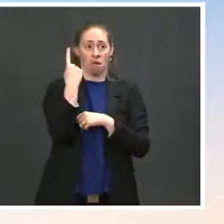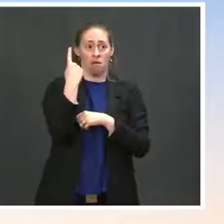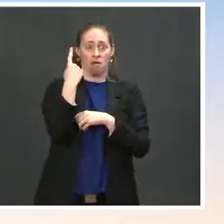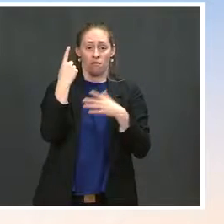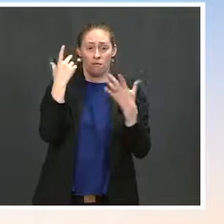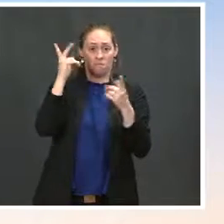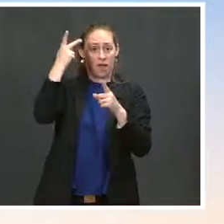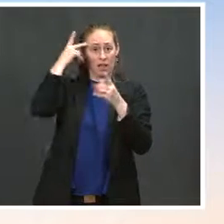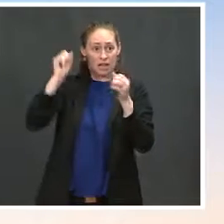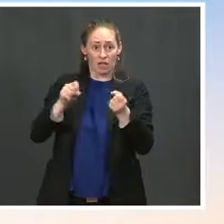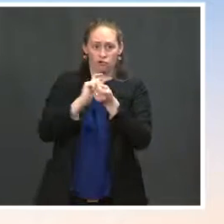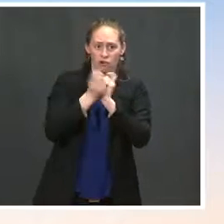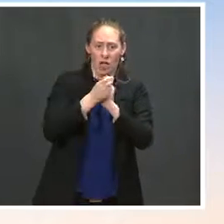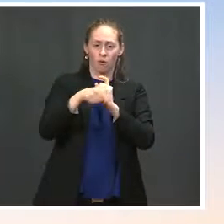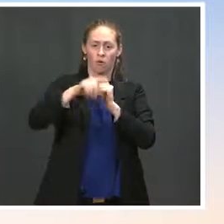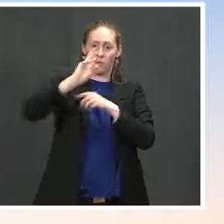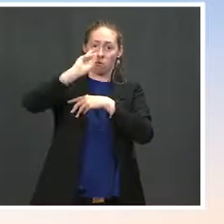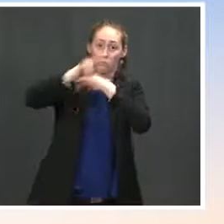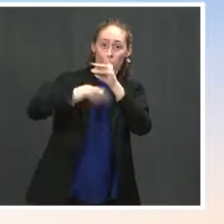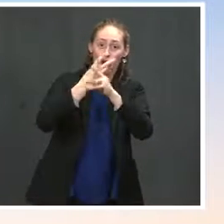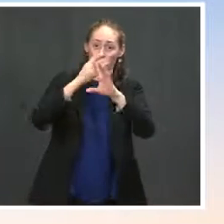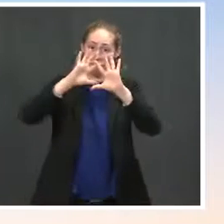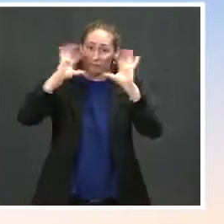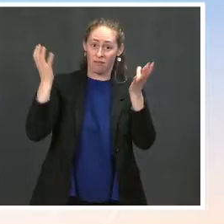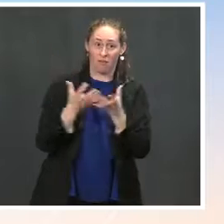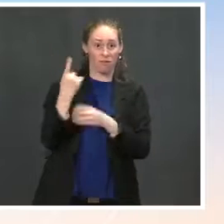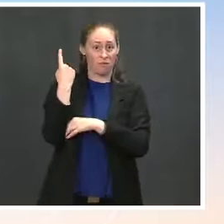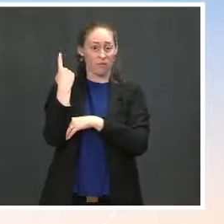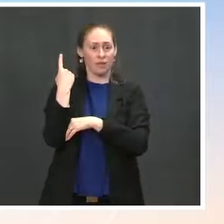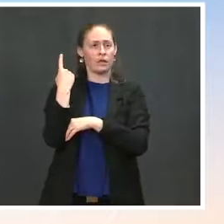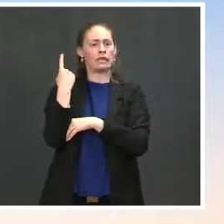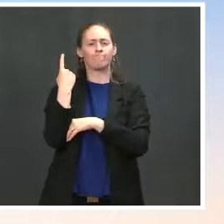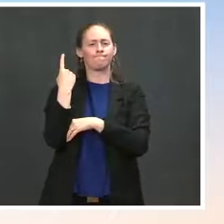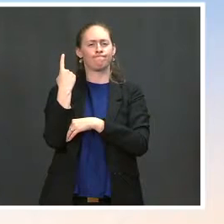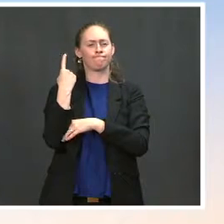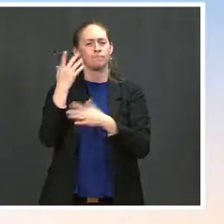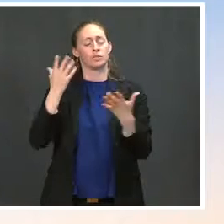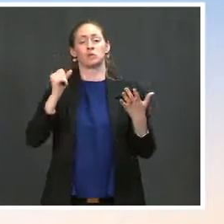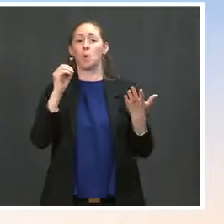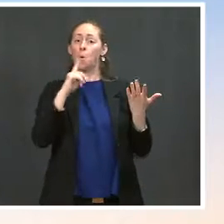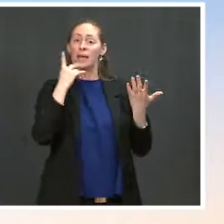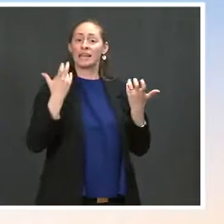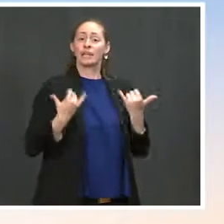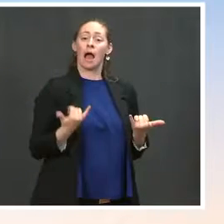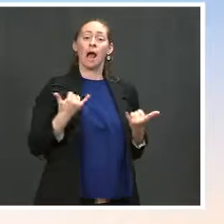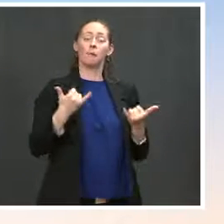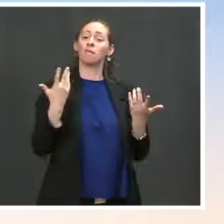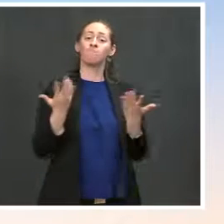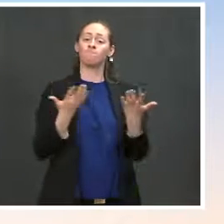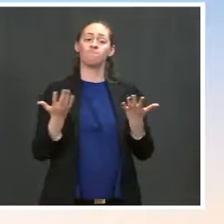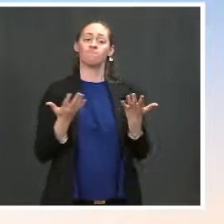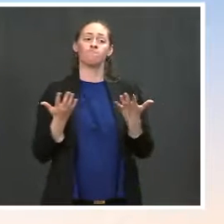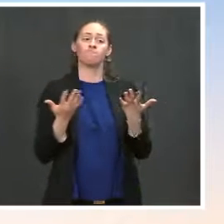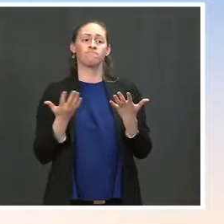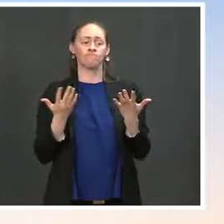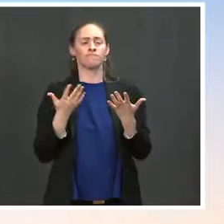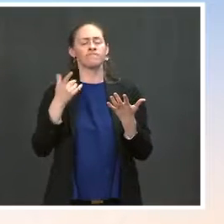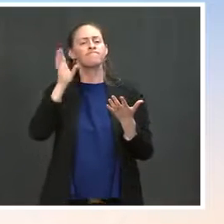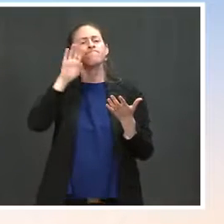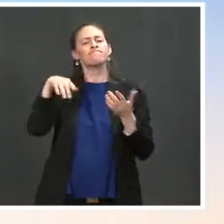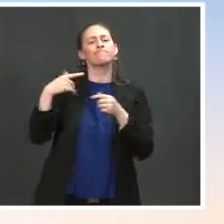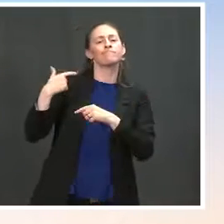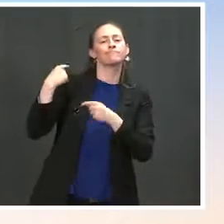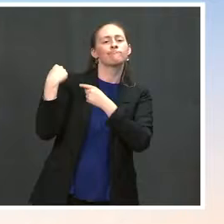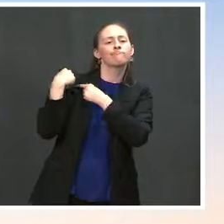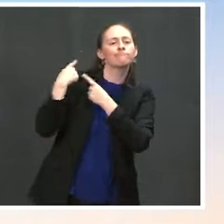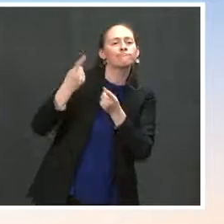in the marketplace. And that is part of the message of what's happened here today and in the last few days. You've